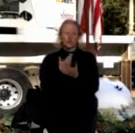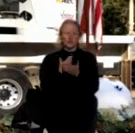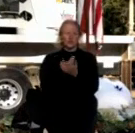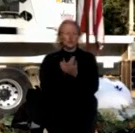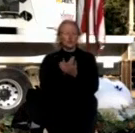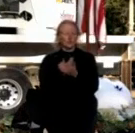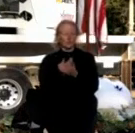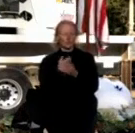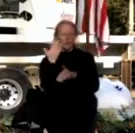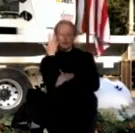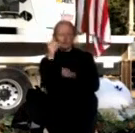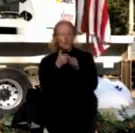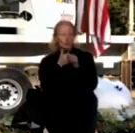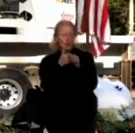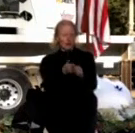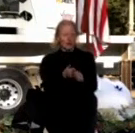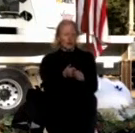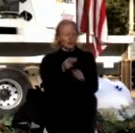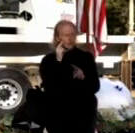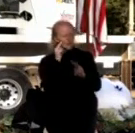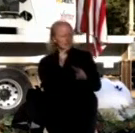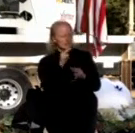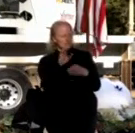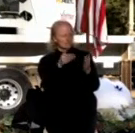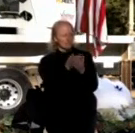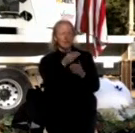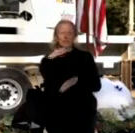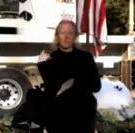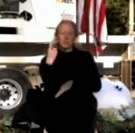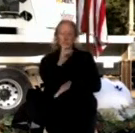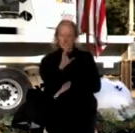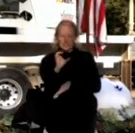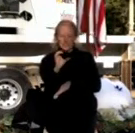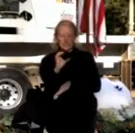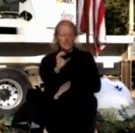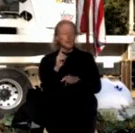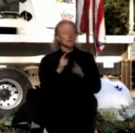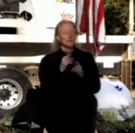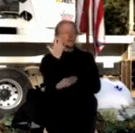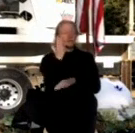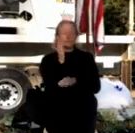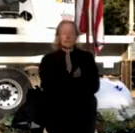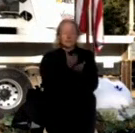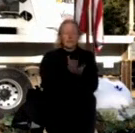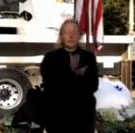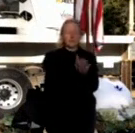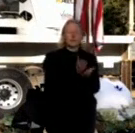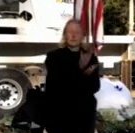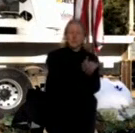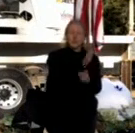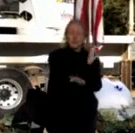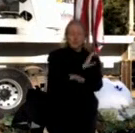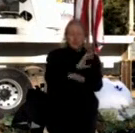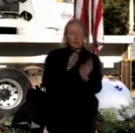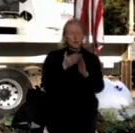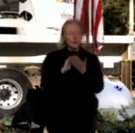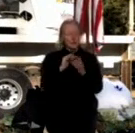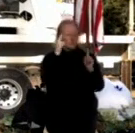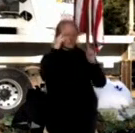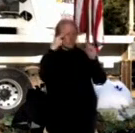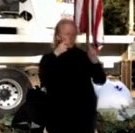tree tracker to follow the progress all the way to Washington, D.C. But as the tree stops in these Colorado towns, the goal is to